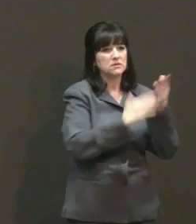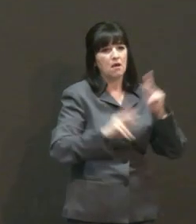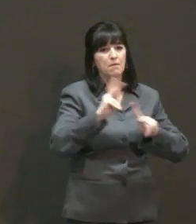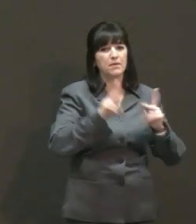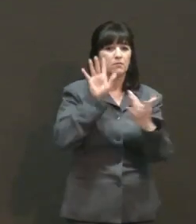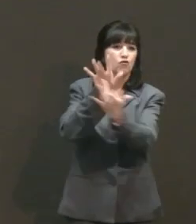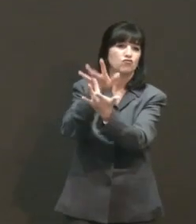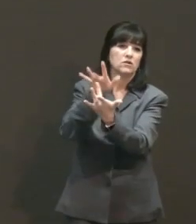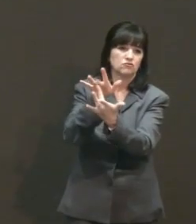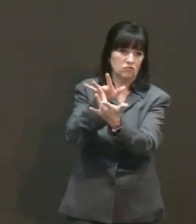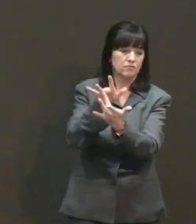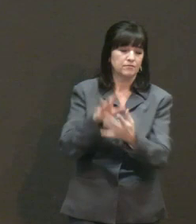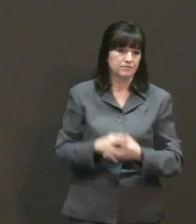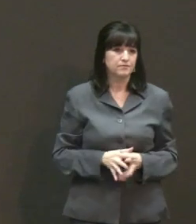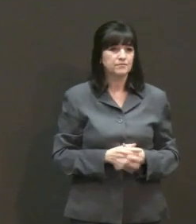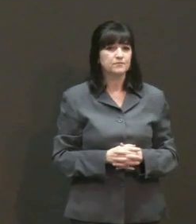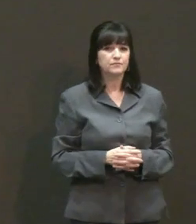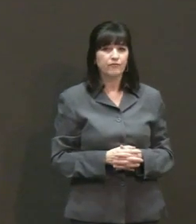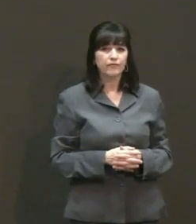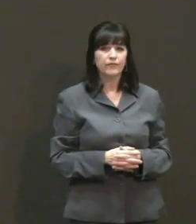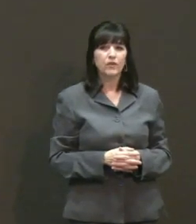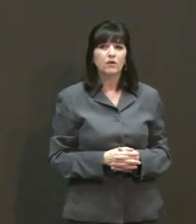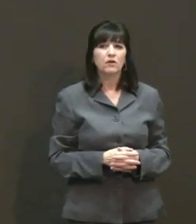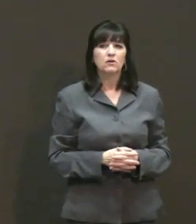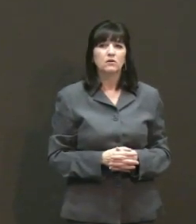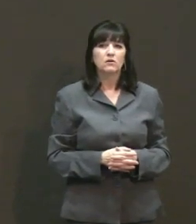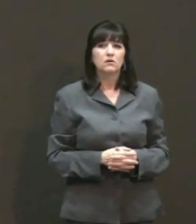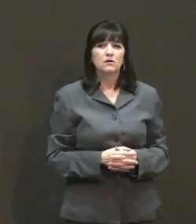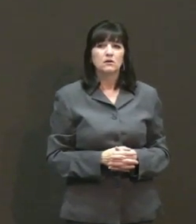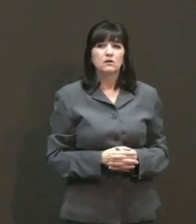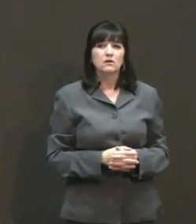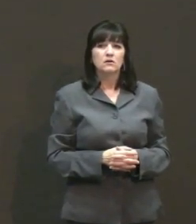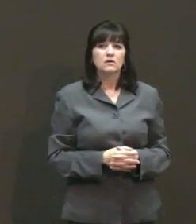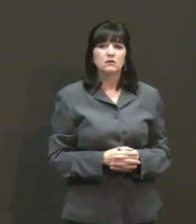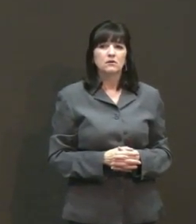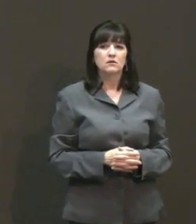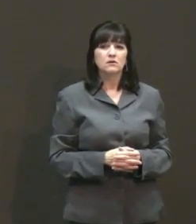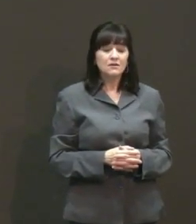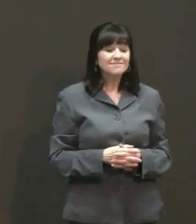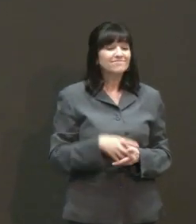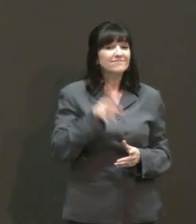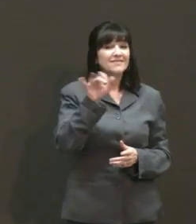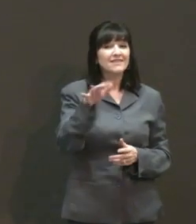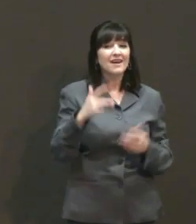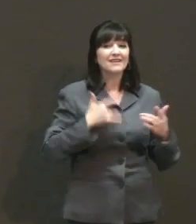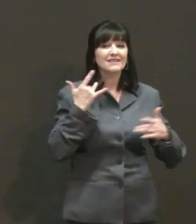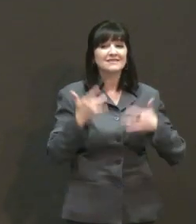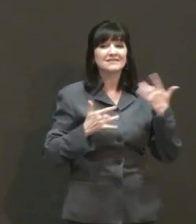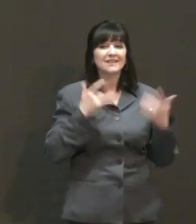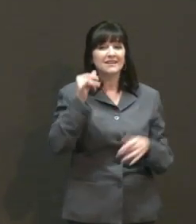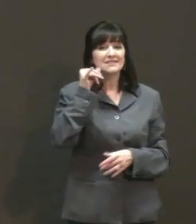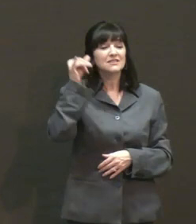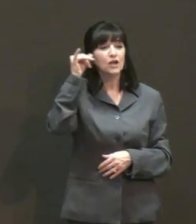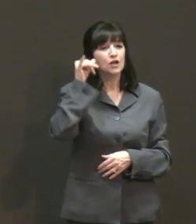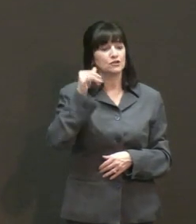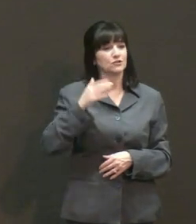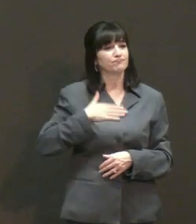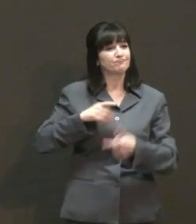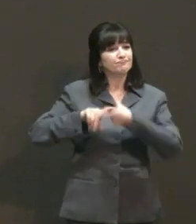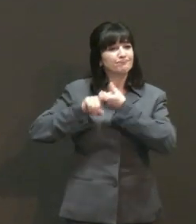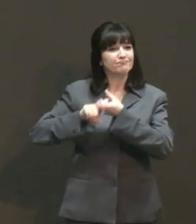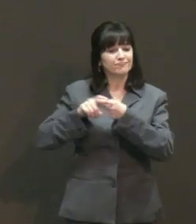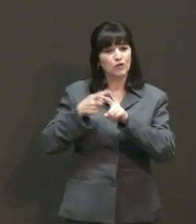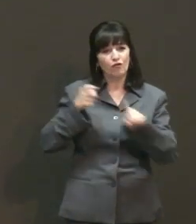think we said this the other day, but we included here something that was pretty exciting. A friend of mine from the fire service sent this picture the other